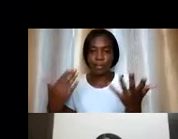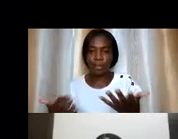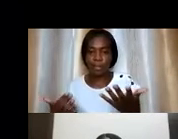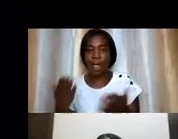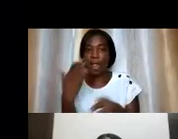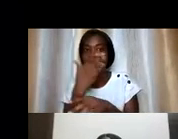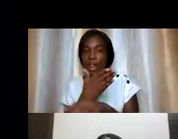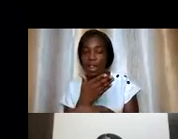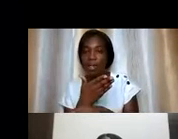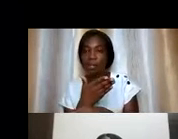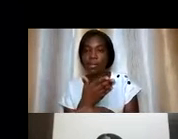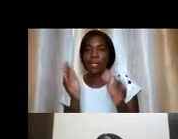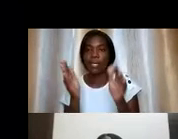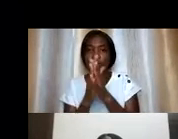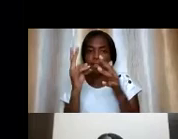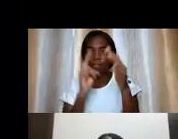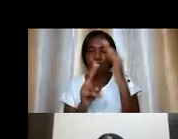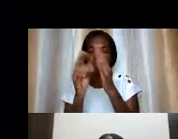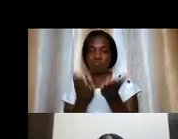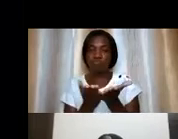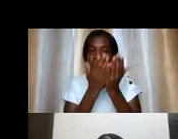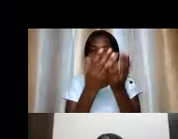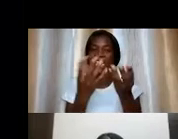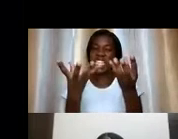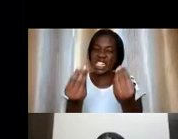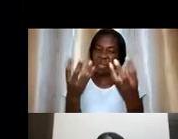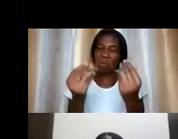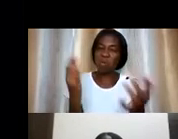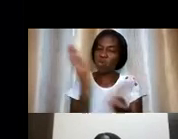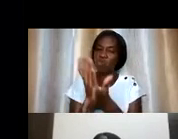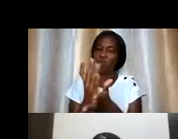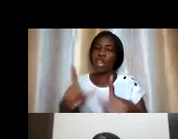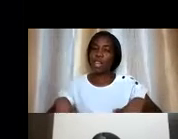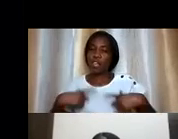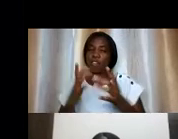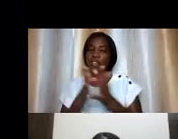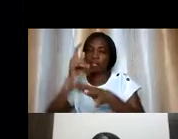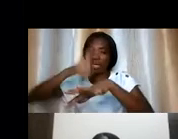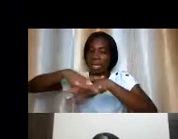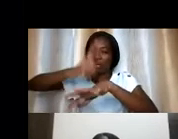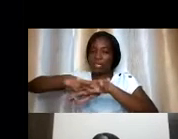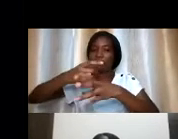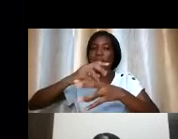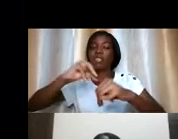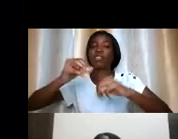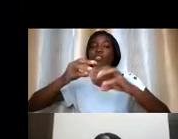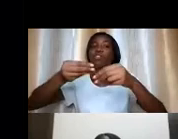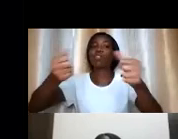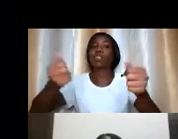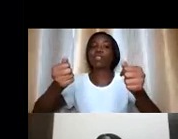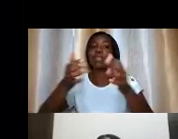vision is to provide simple real-life practical and timely management solutions through consultancies.